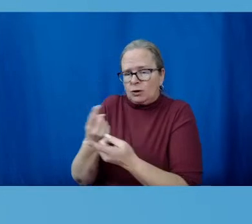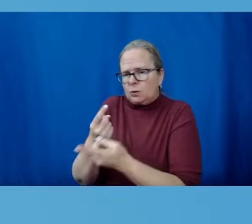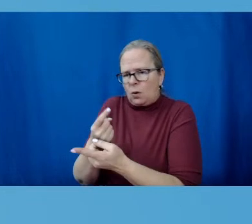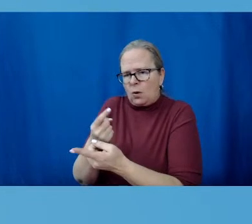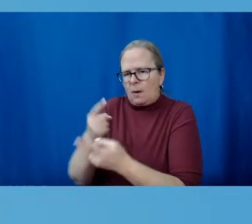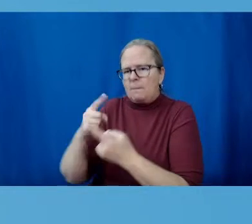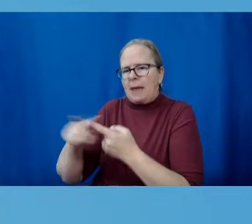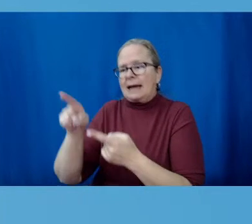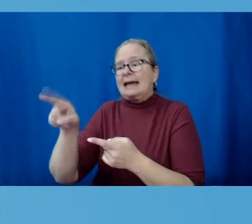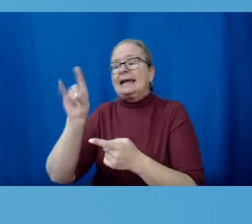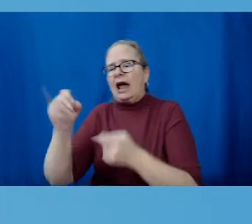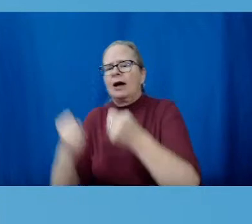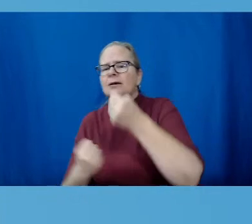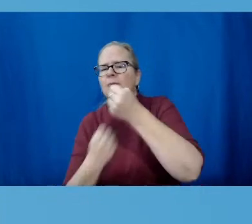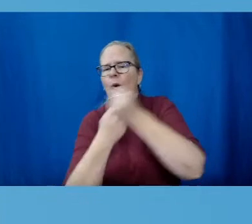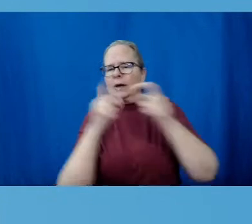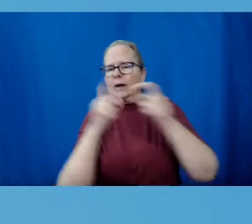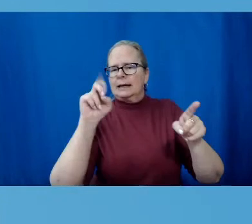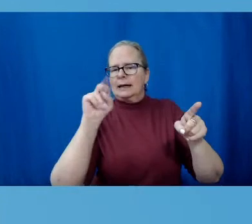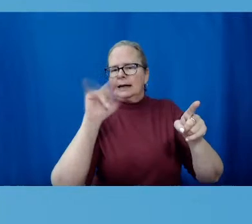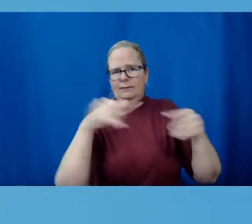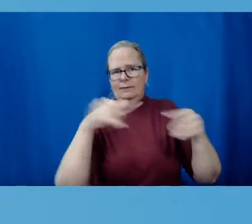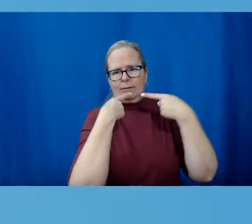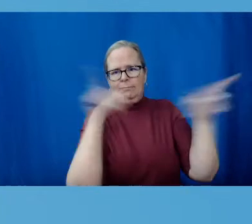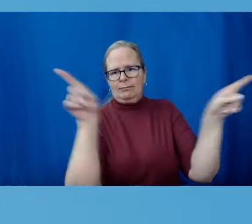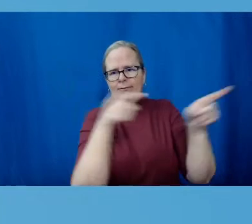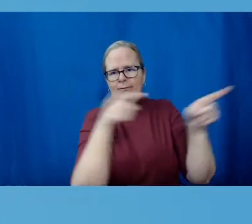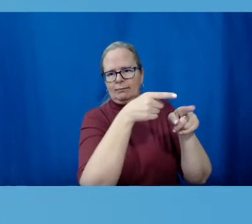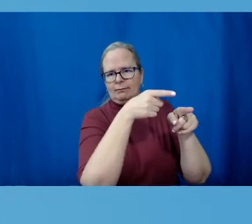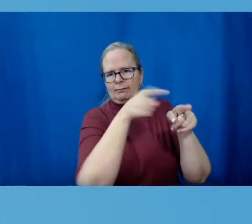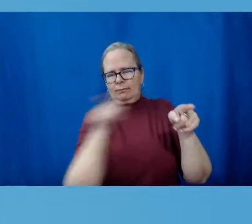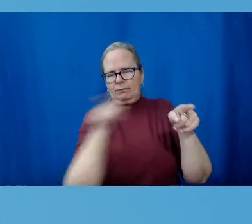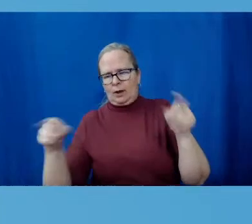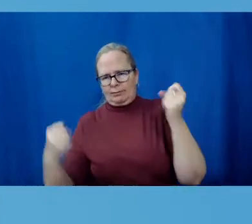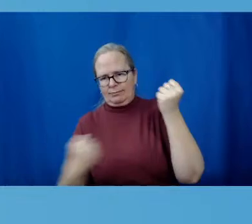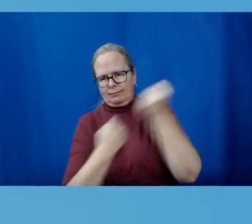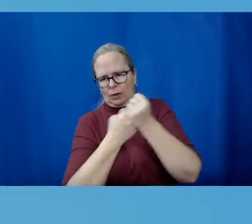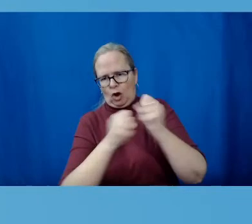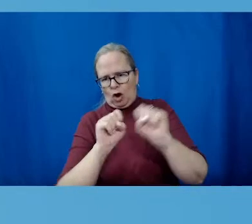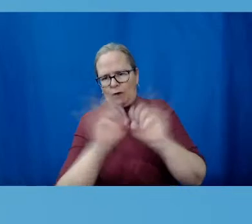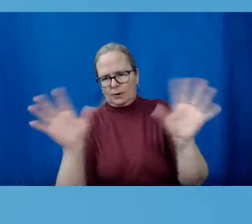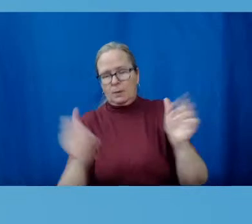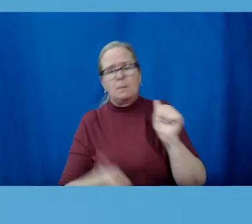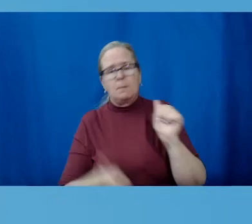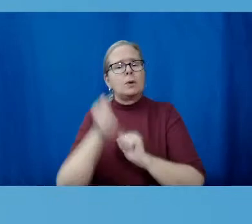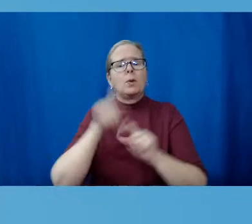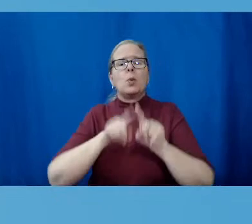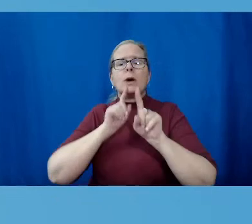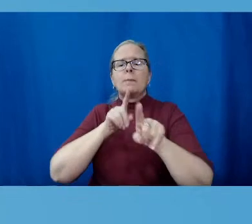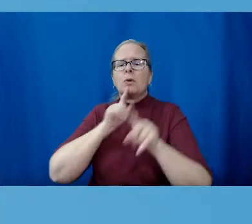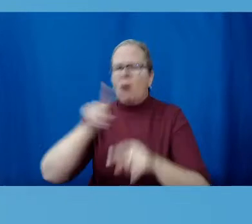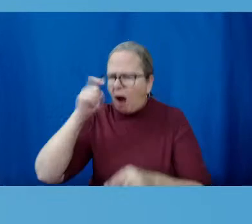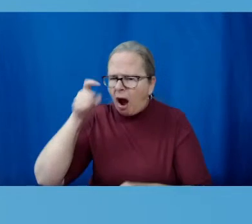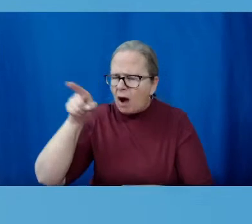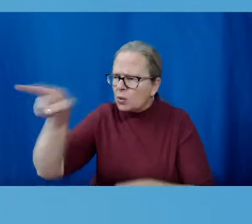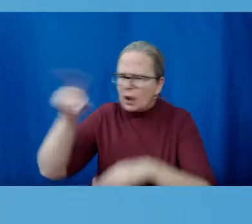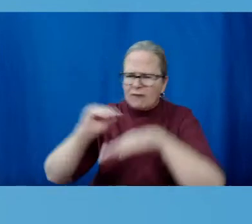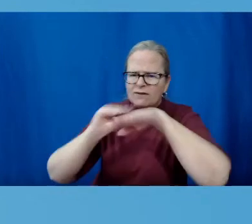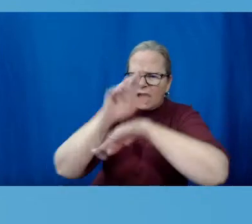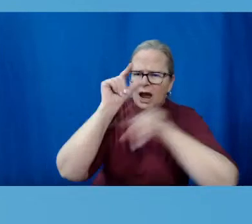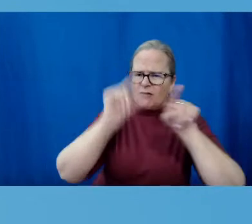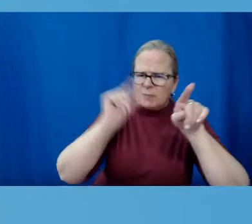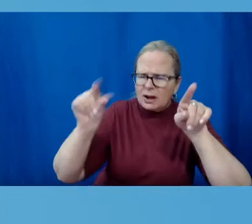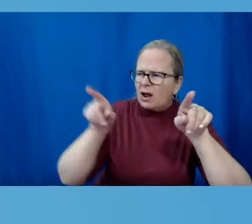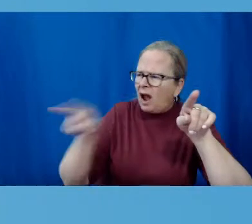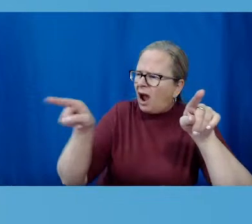times of, you're right, Duane, when she's pushed by reporters, what advice did you give to the government? She doesn't say. It's the government's decision, and